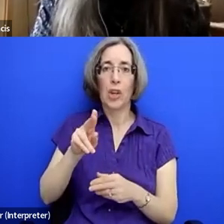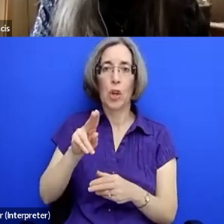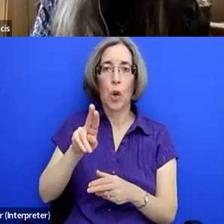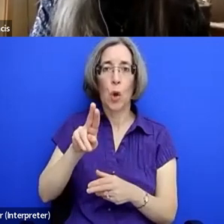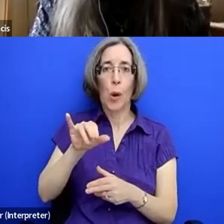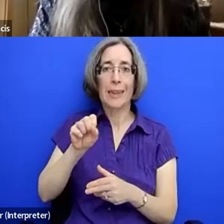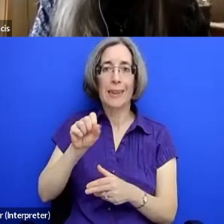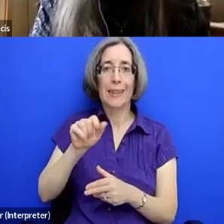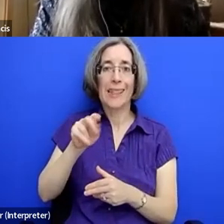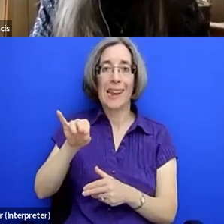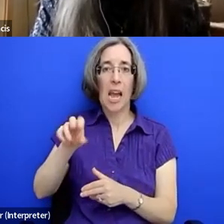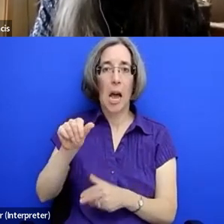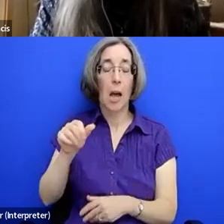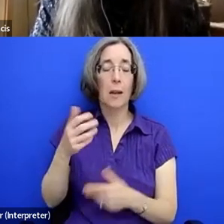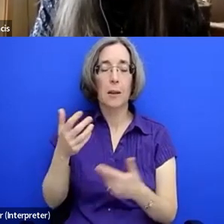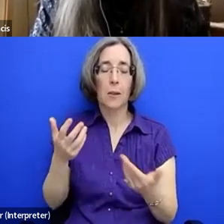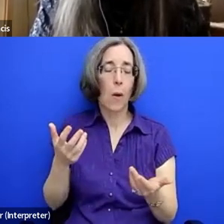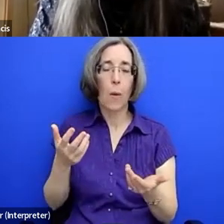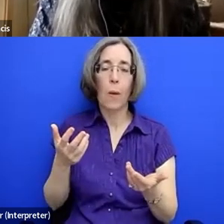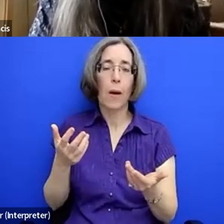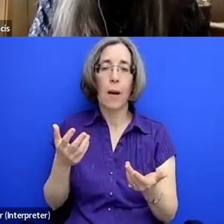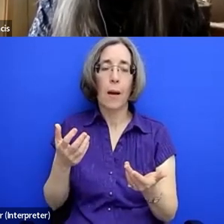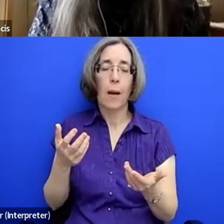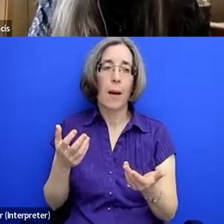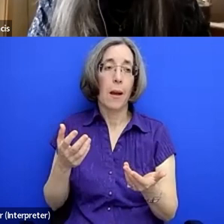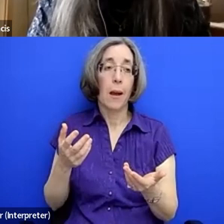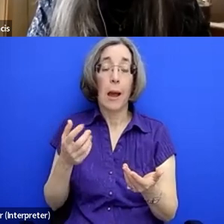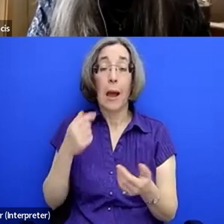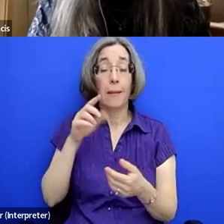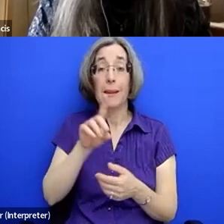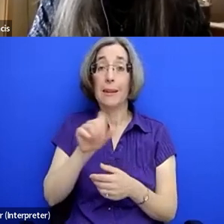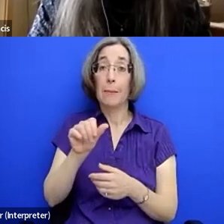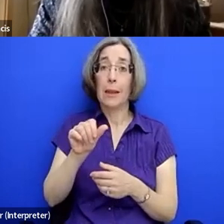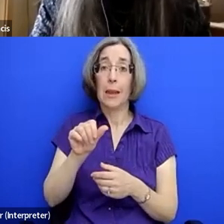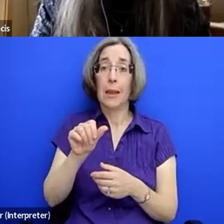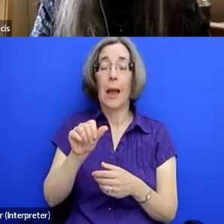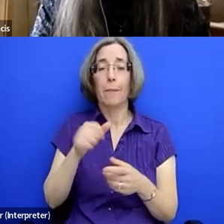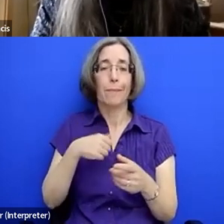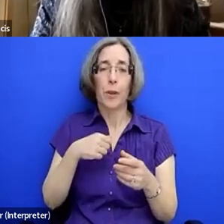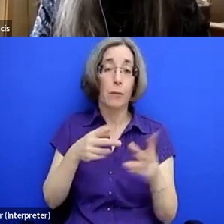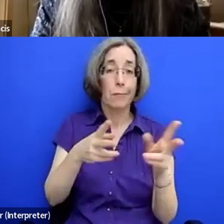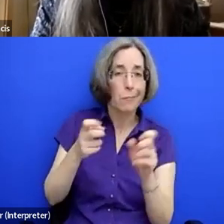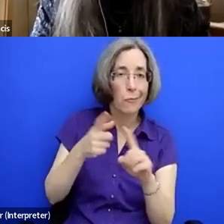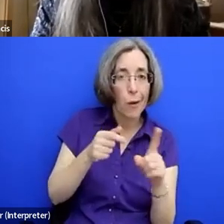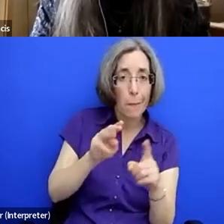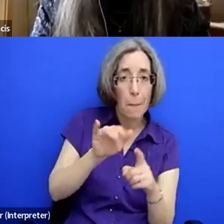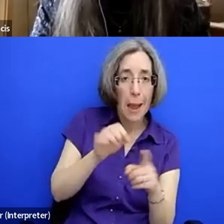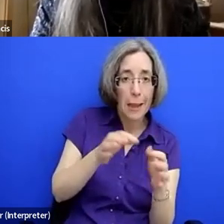So I think it really is a disability is something which is historically, this is paraphrasing you, Mike, historically